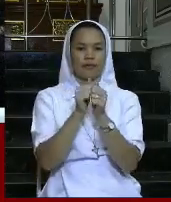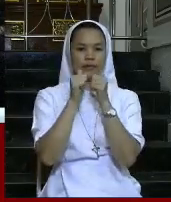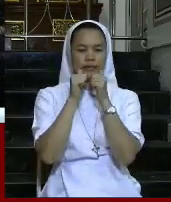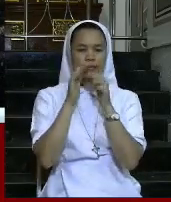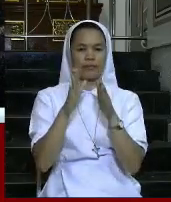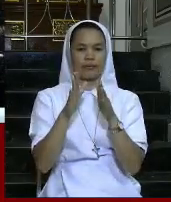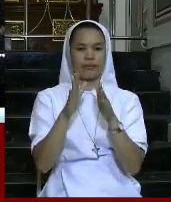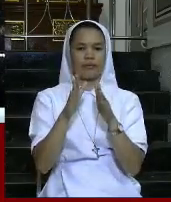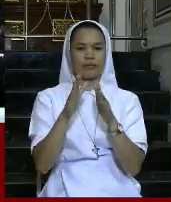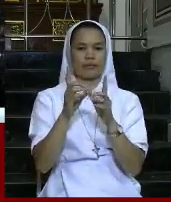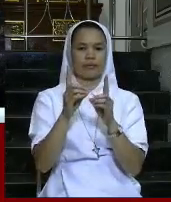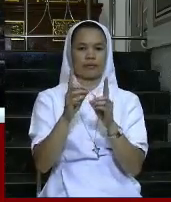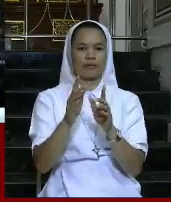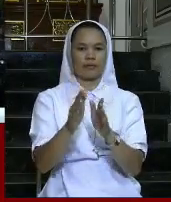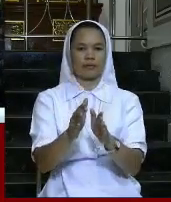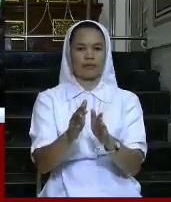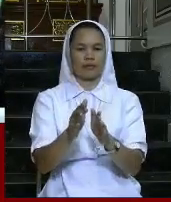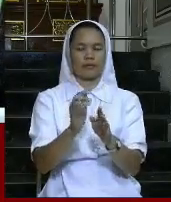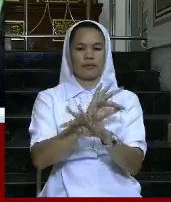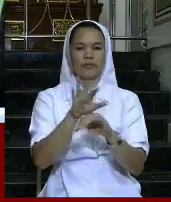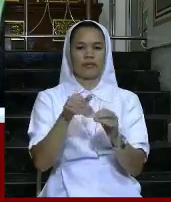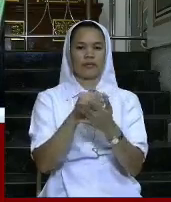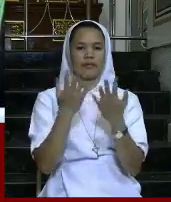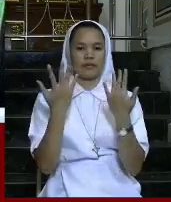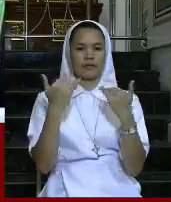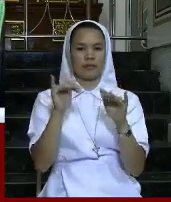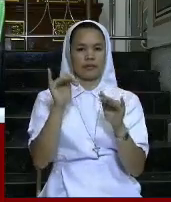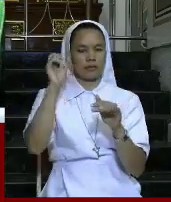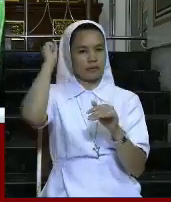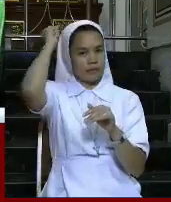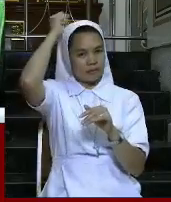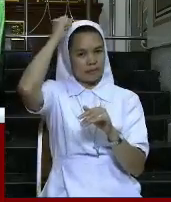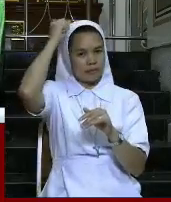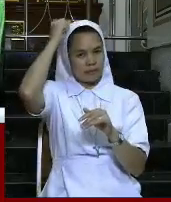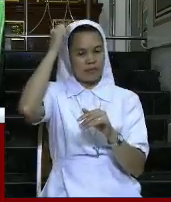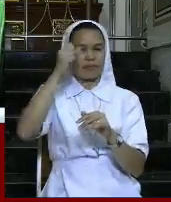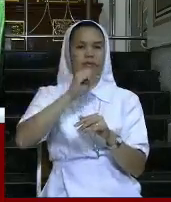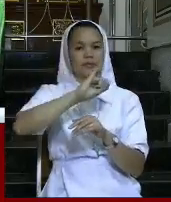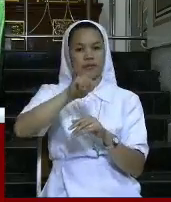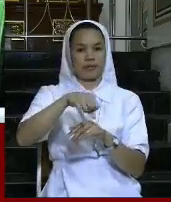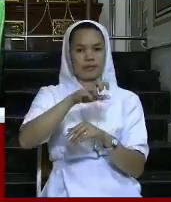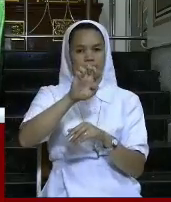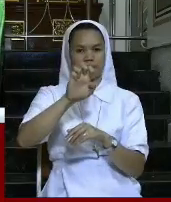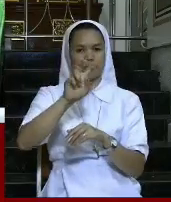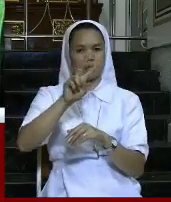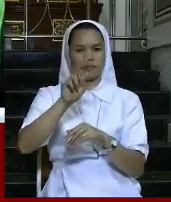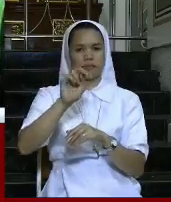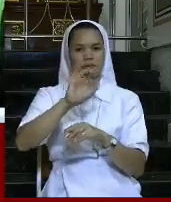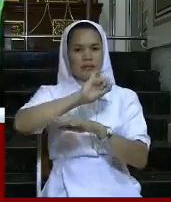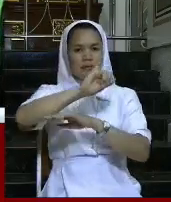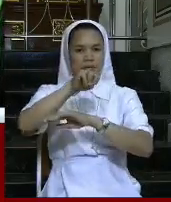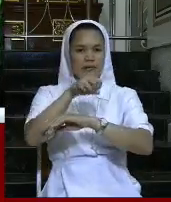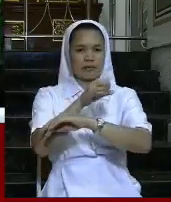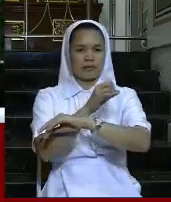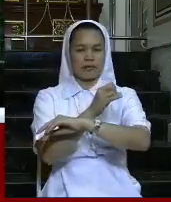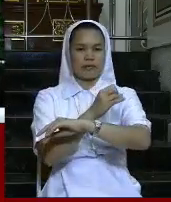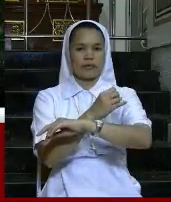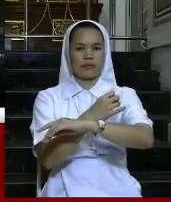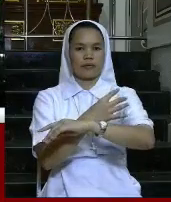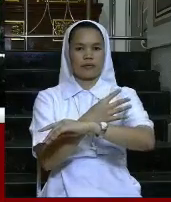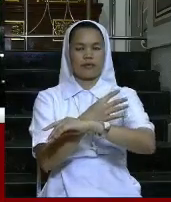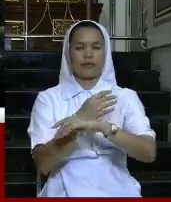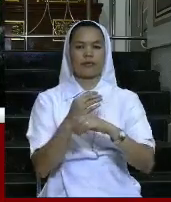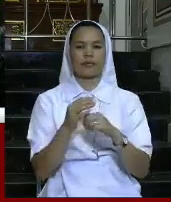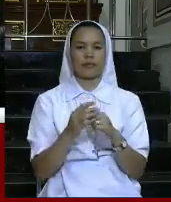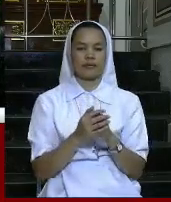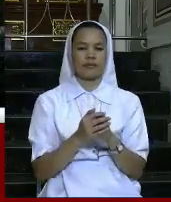apostles and all the saints, Saint John the Evangelist, who have pleased you